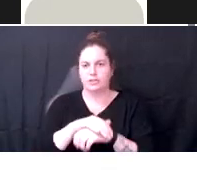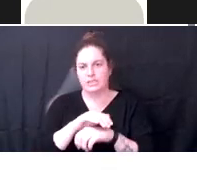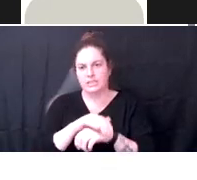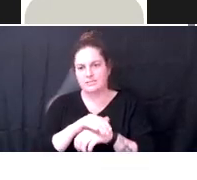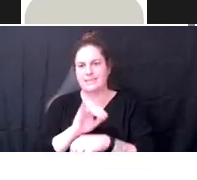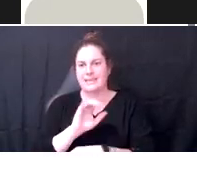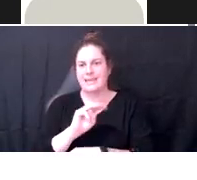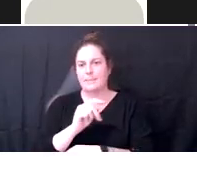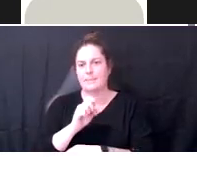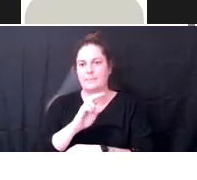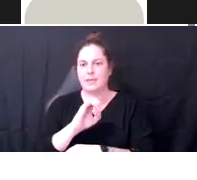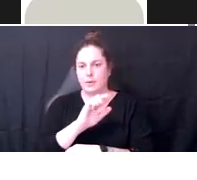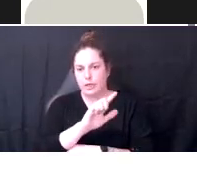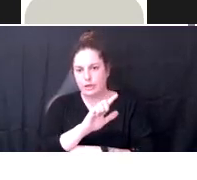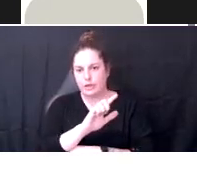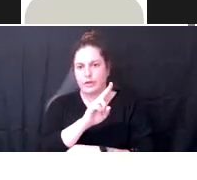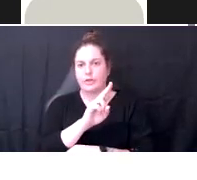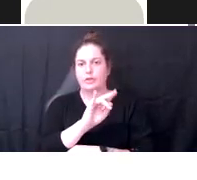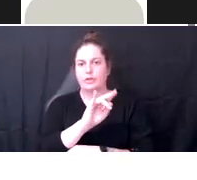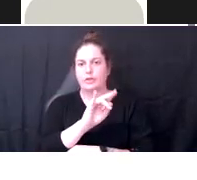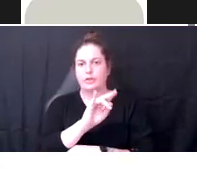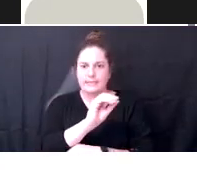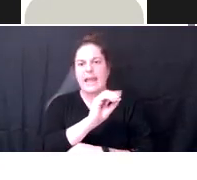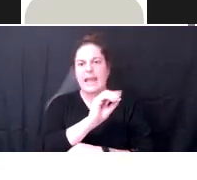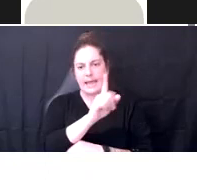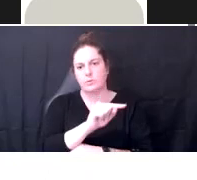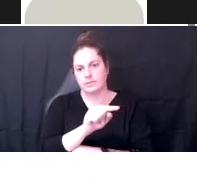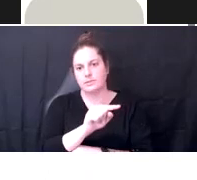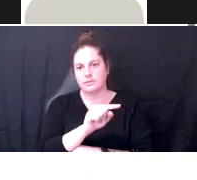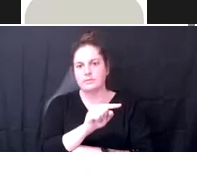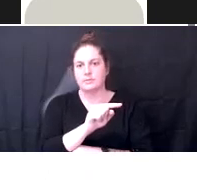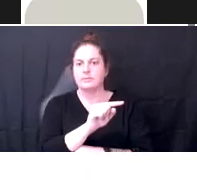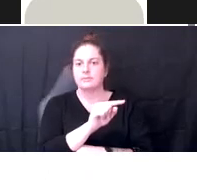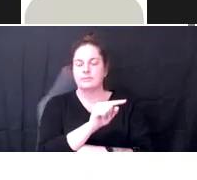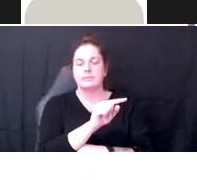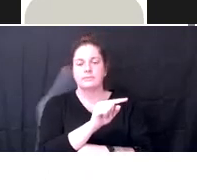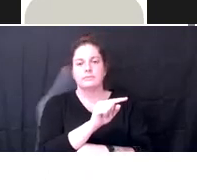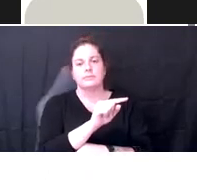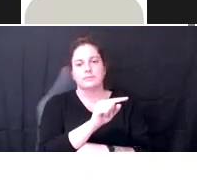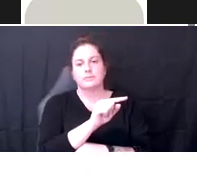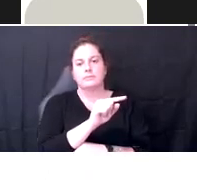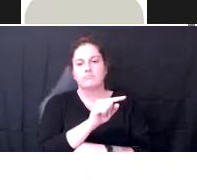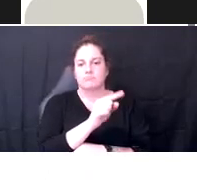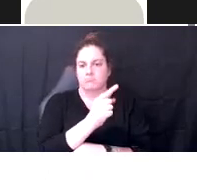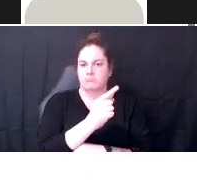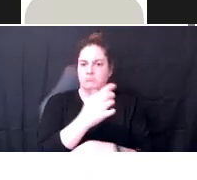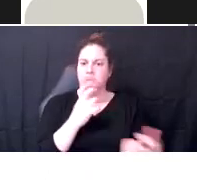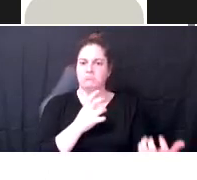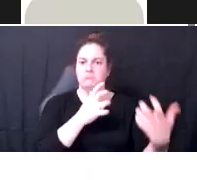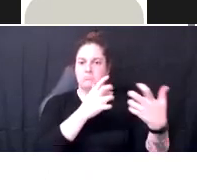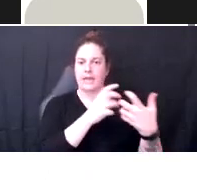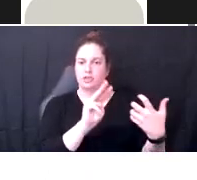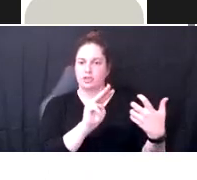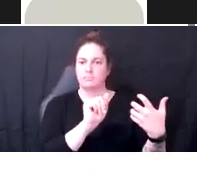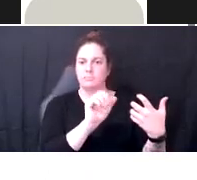units. Ounces would be an appropriate mass unit if